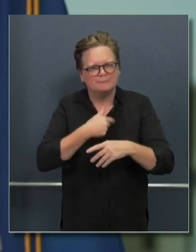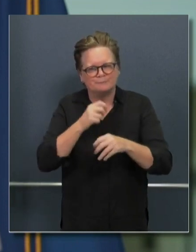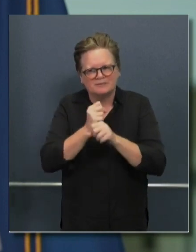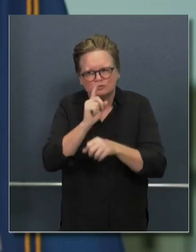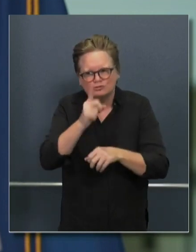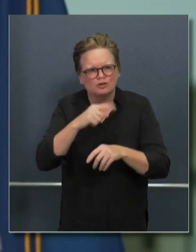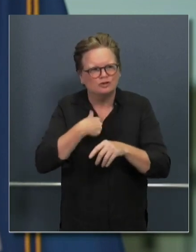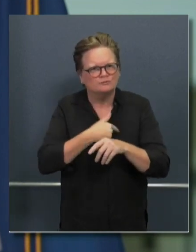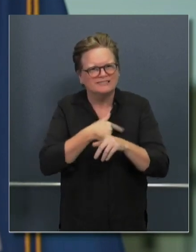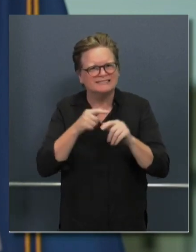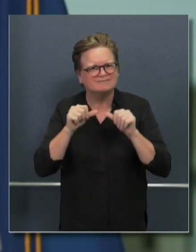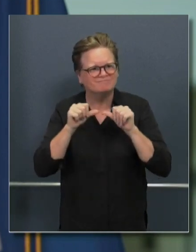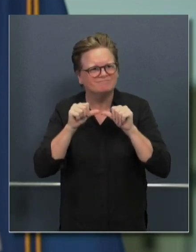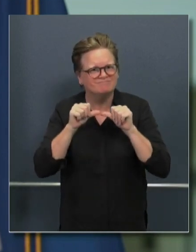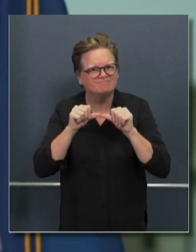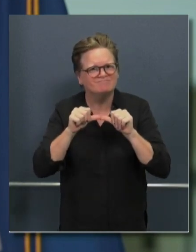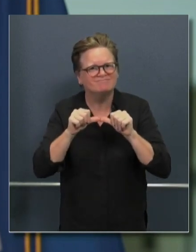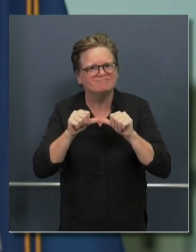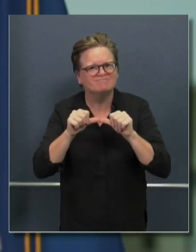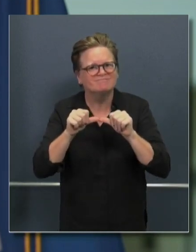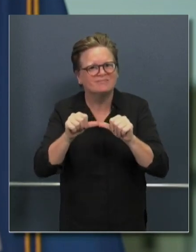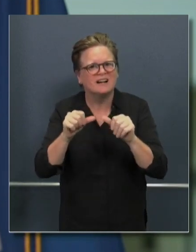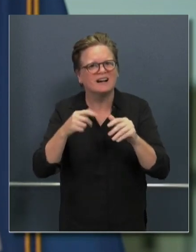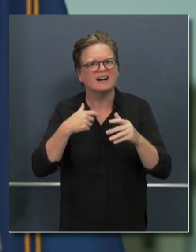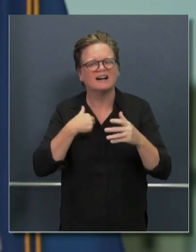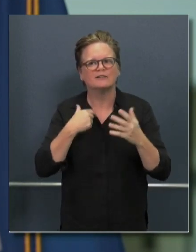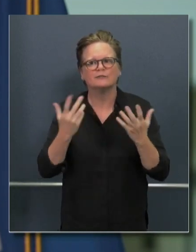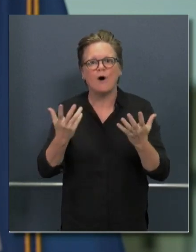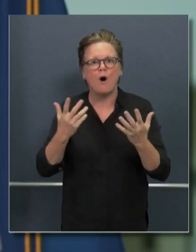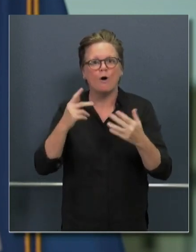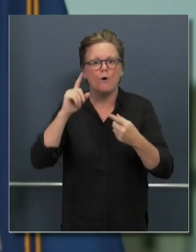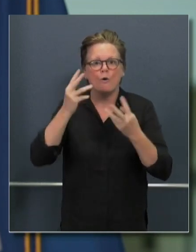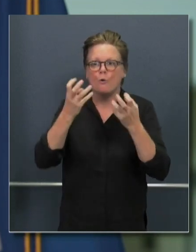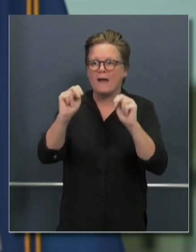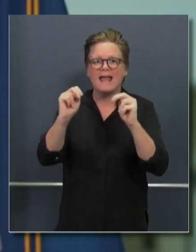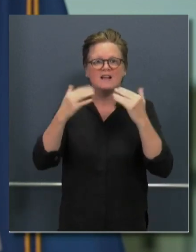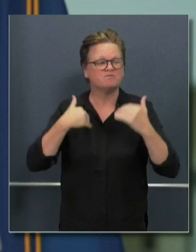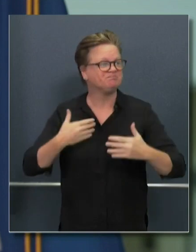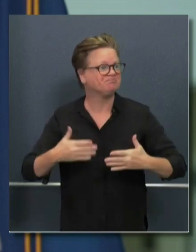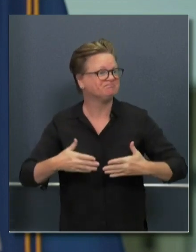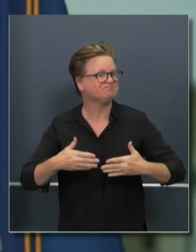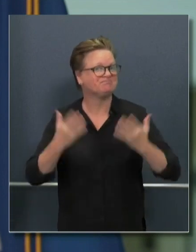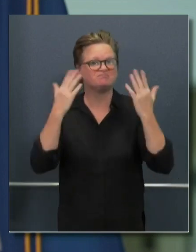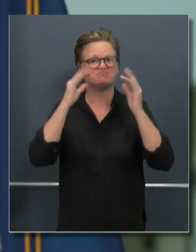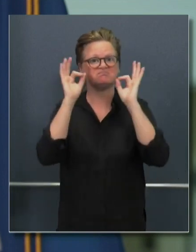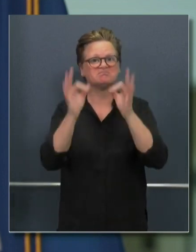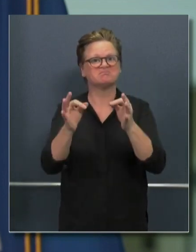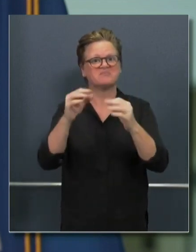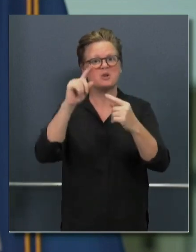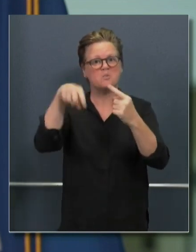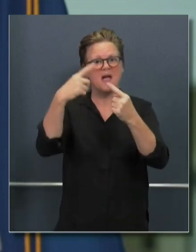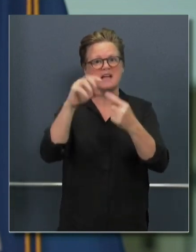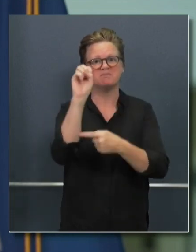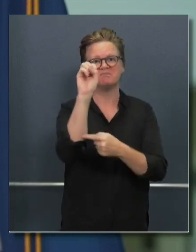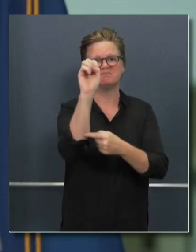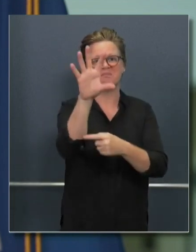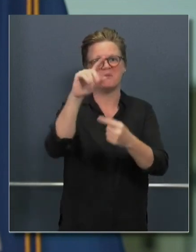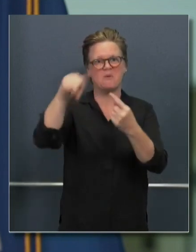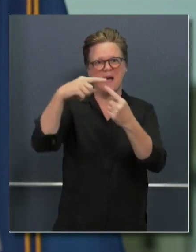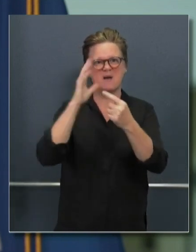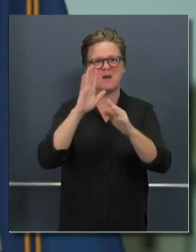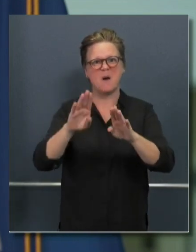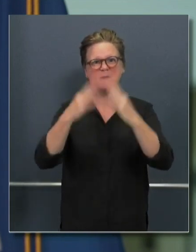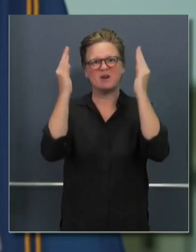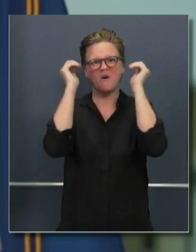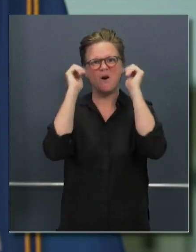that date will occur. It can't happen soon enough. When we see immunity, when we see the benefits of all of these efforts on vaccines, I've got a